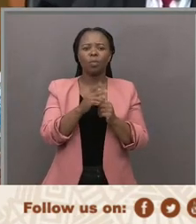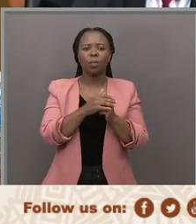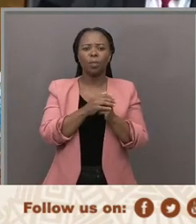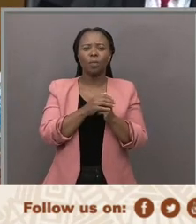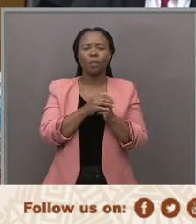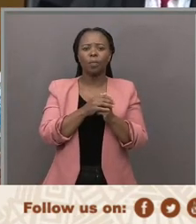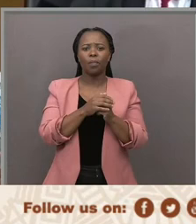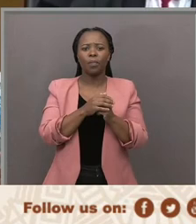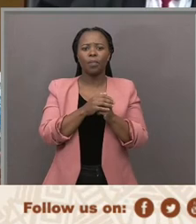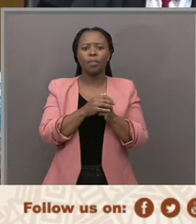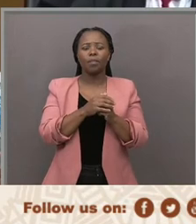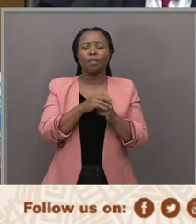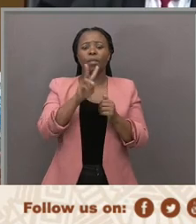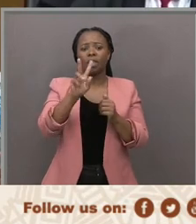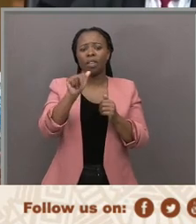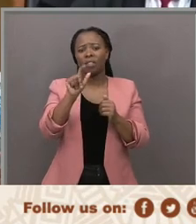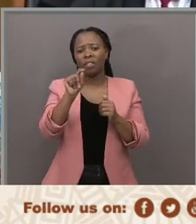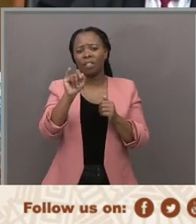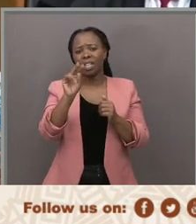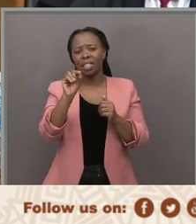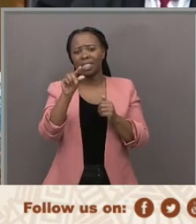is progressing very well.